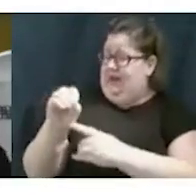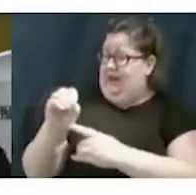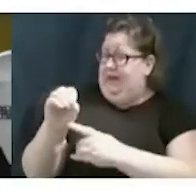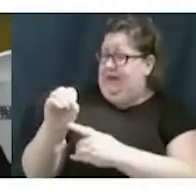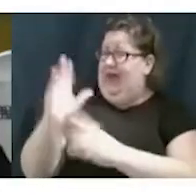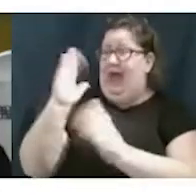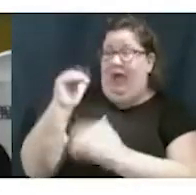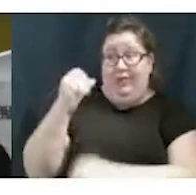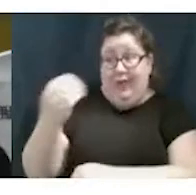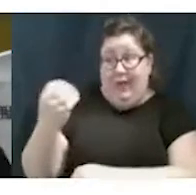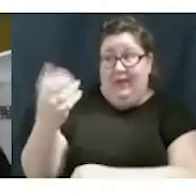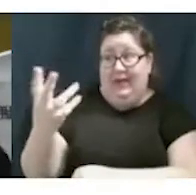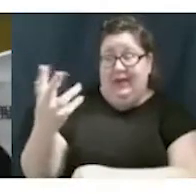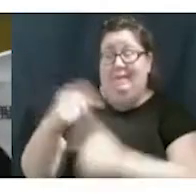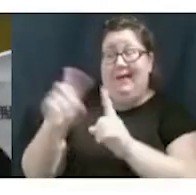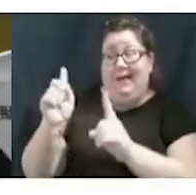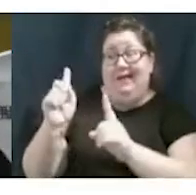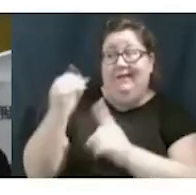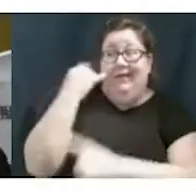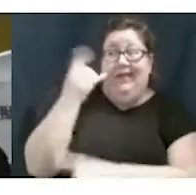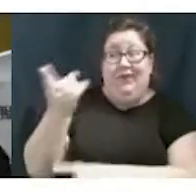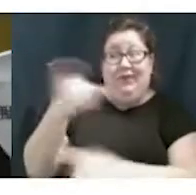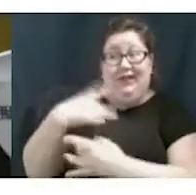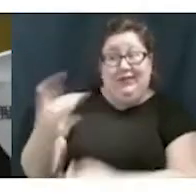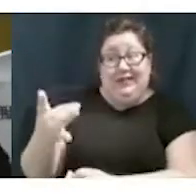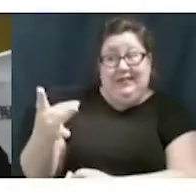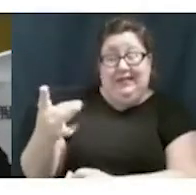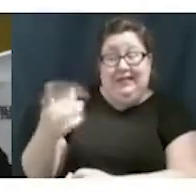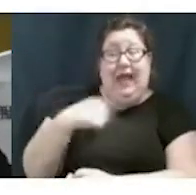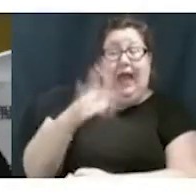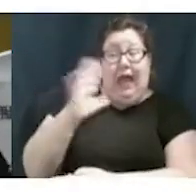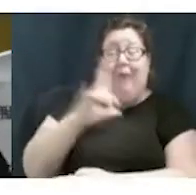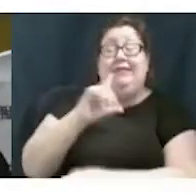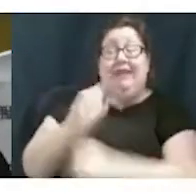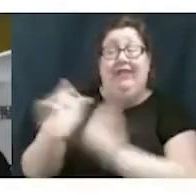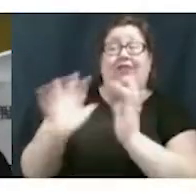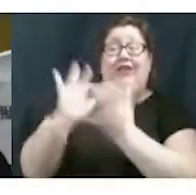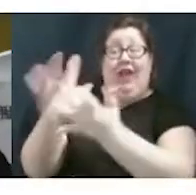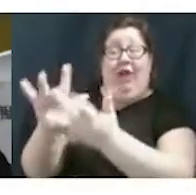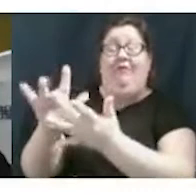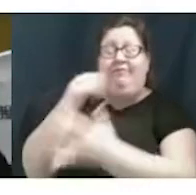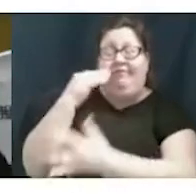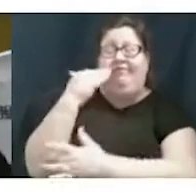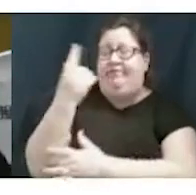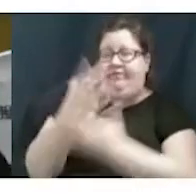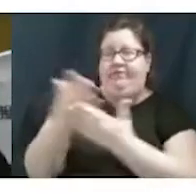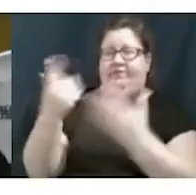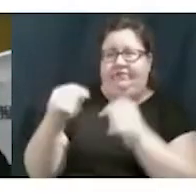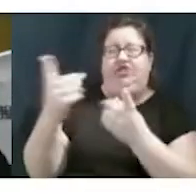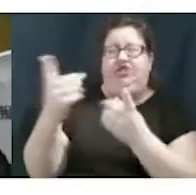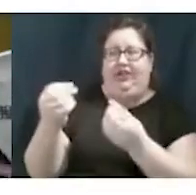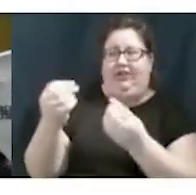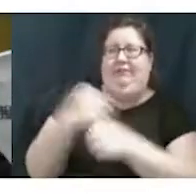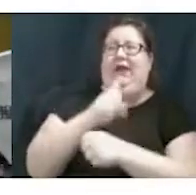so. But if you are interested, I would definitely reach out. I know one of the things we always tried to do was make sure